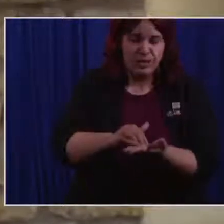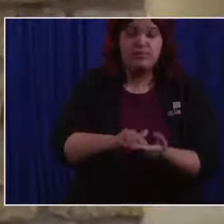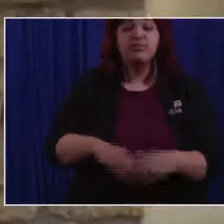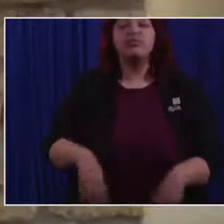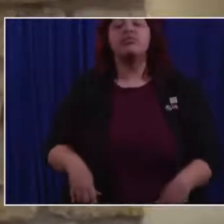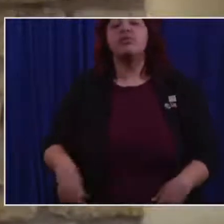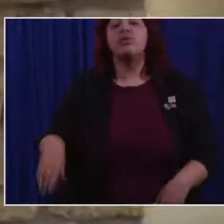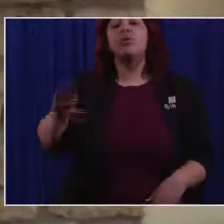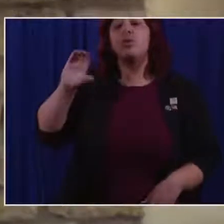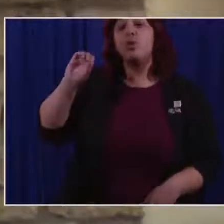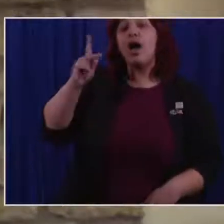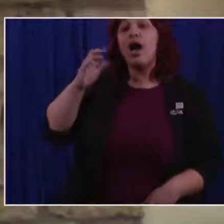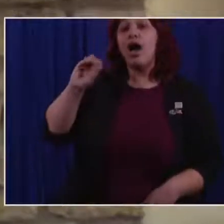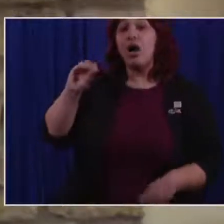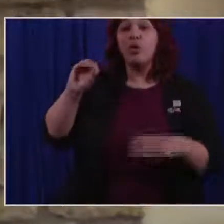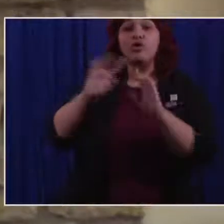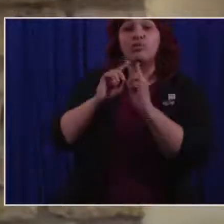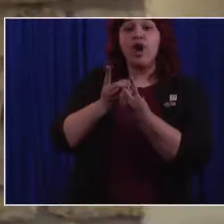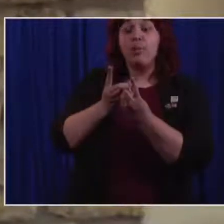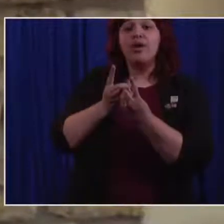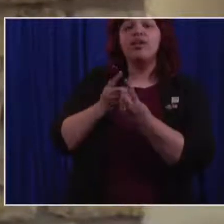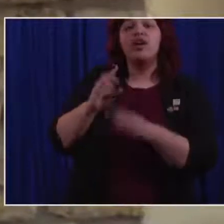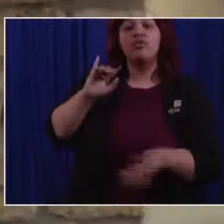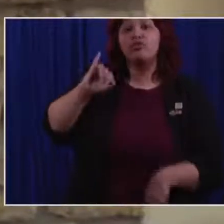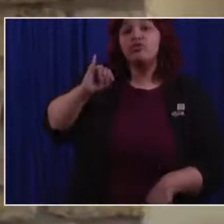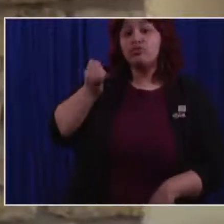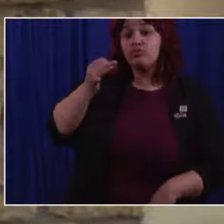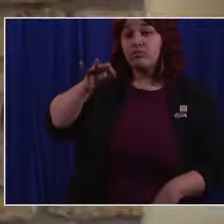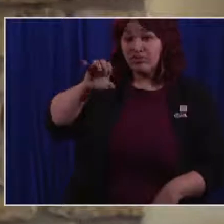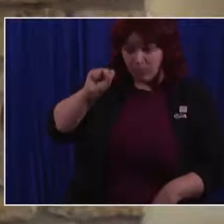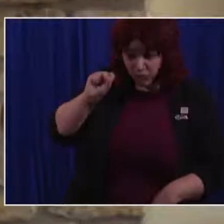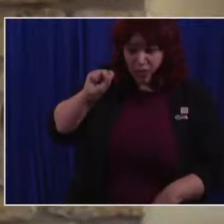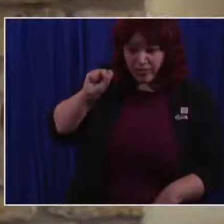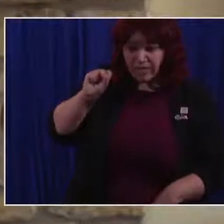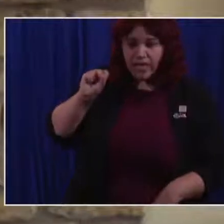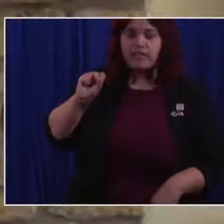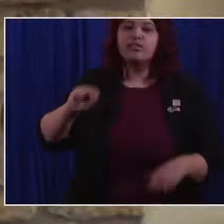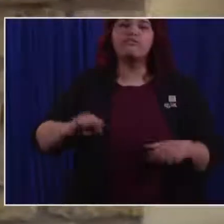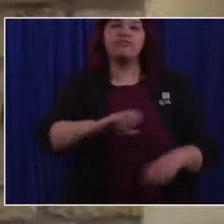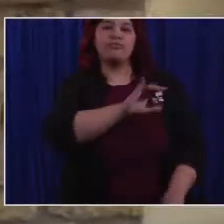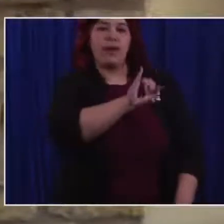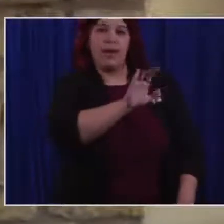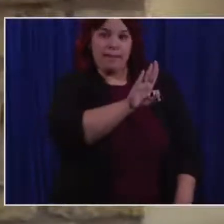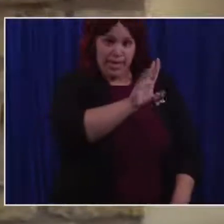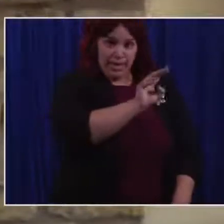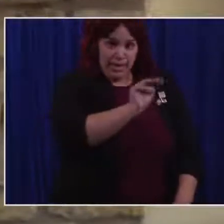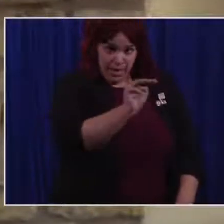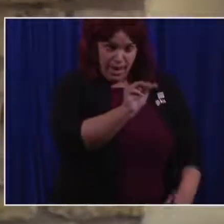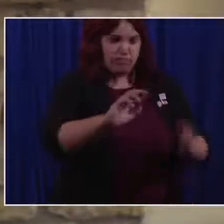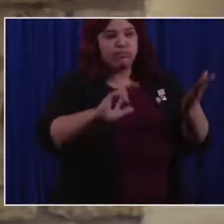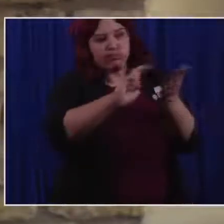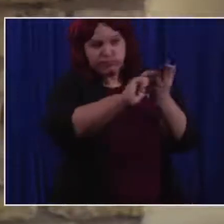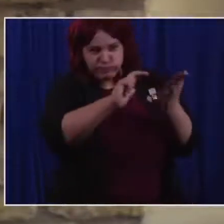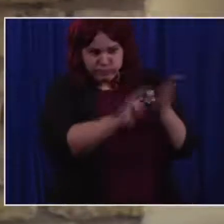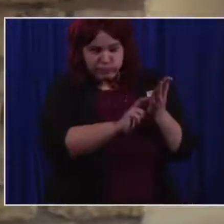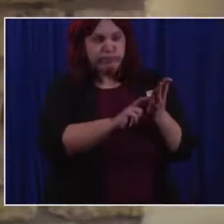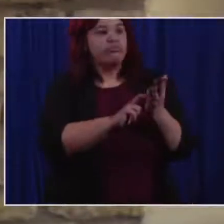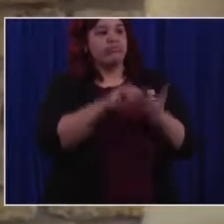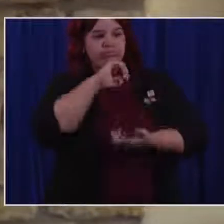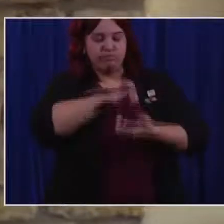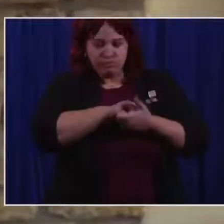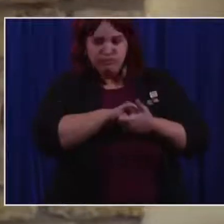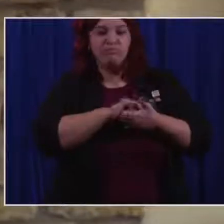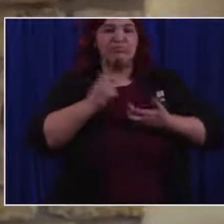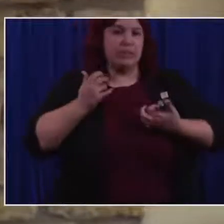has signed a contract with IBM to improve the call center. That's a good step forward to make sure Ohioans' questions are answered